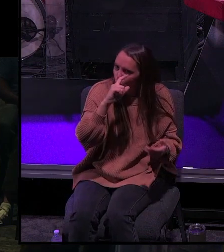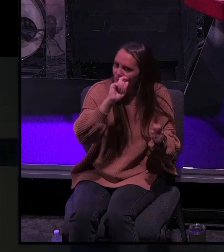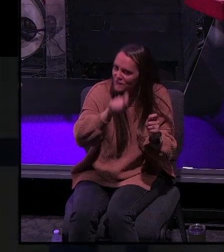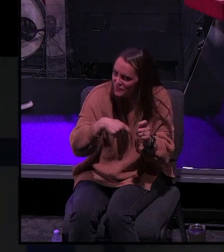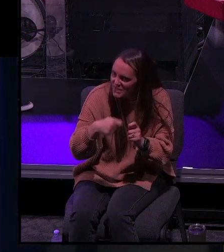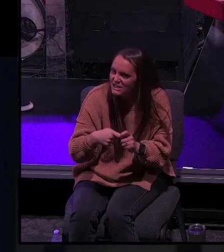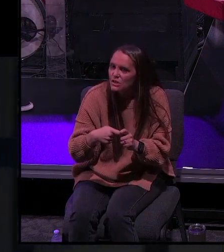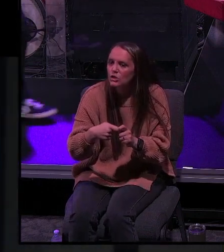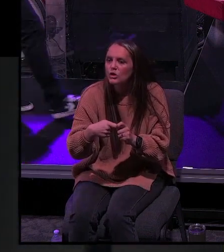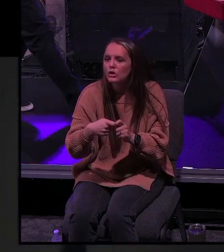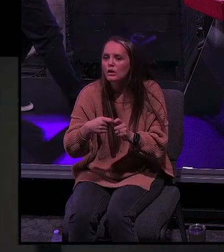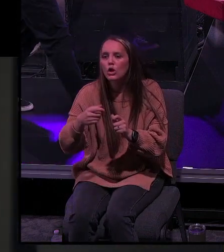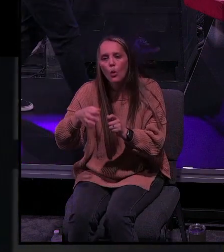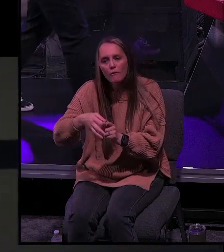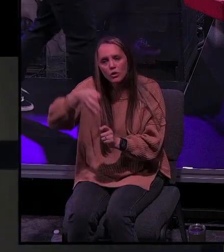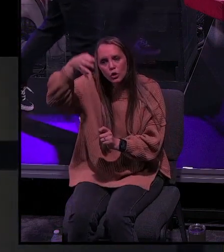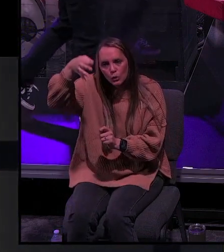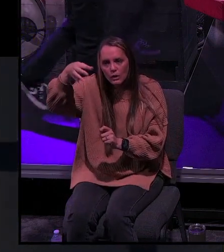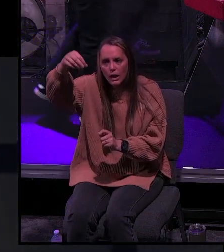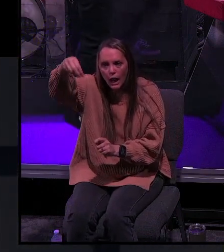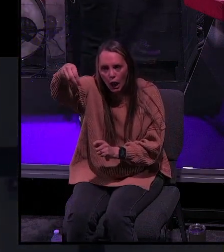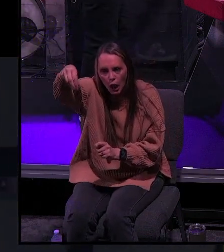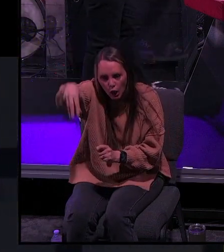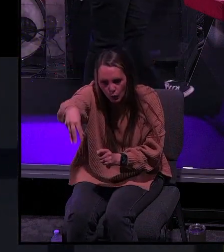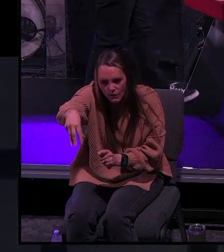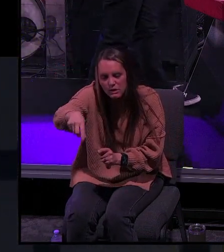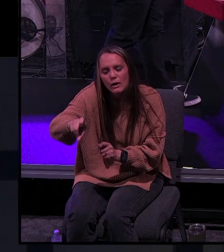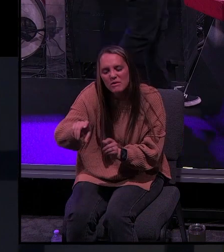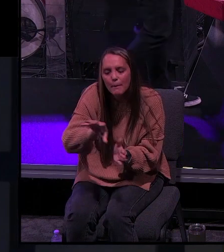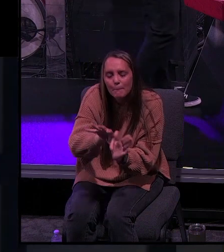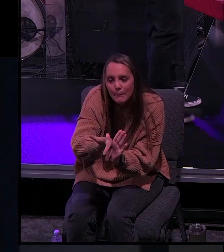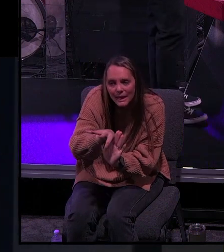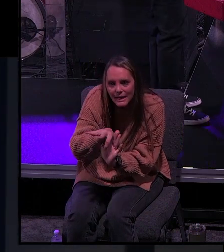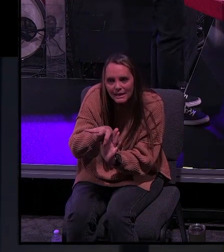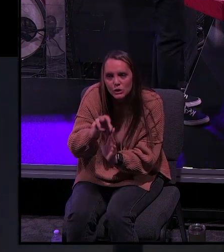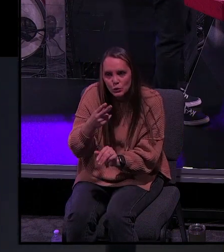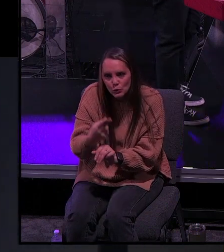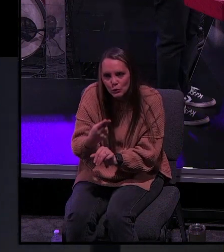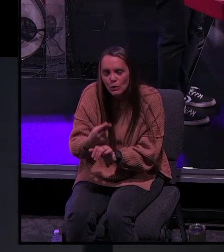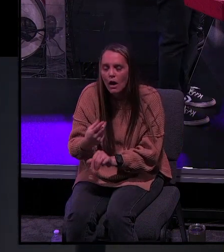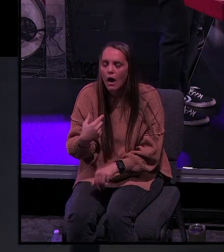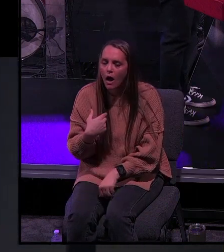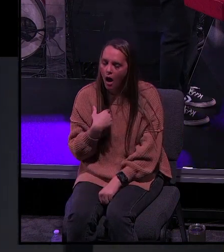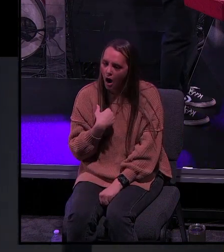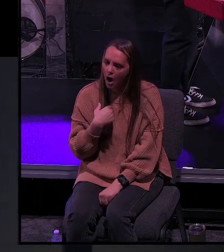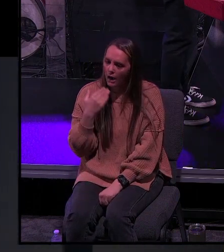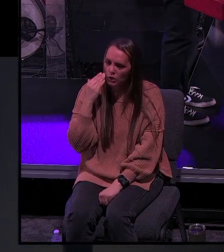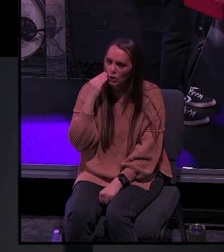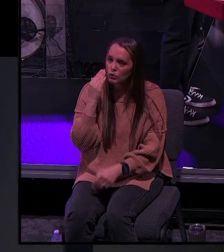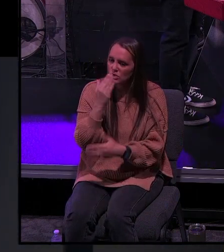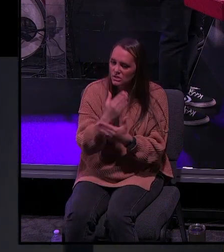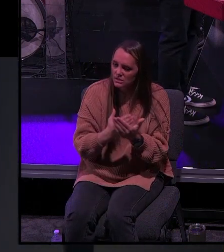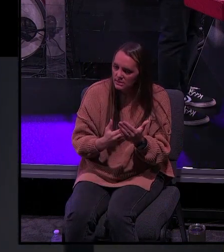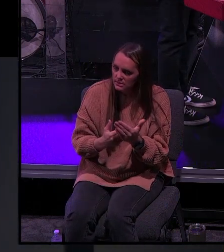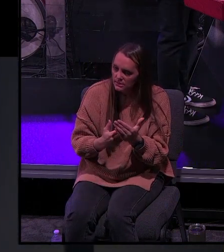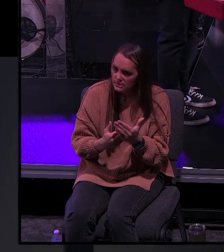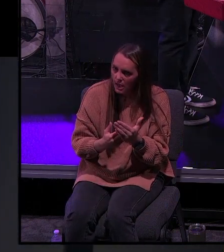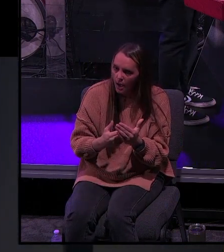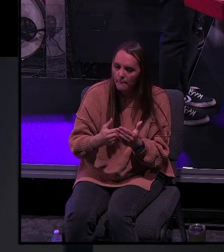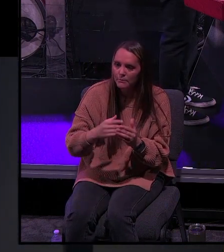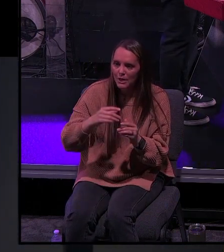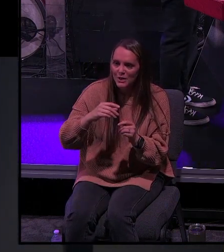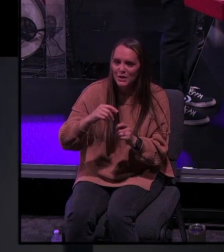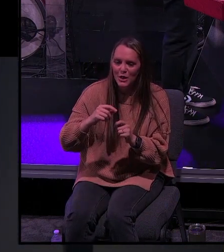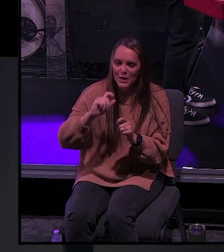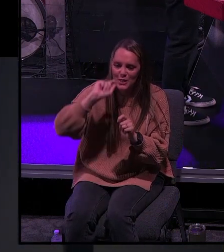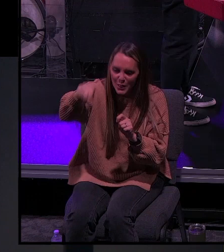are lures that you perfectly and carefully select. And I've discovered that some lures are made to catch fish, others are made to catch fishermen, and